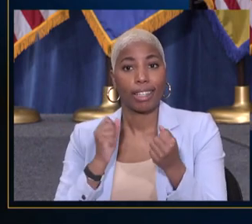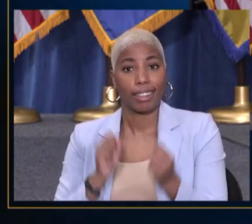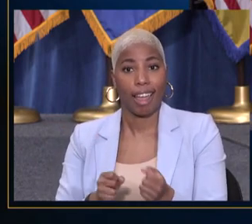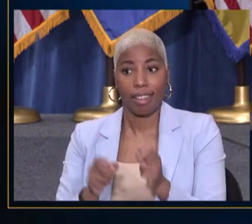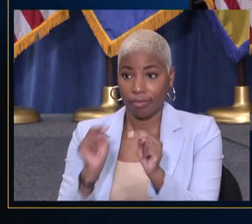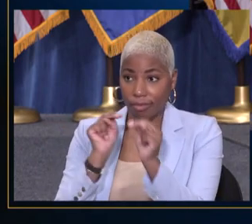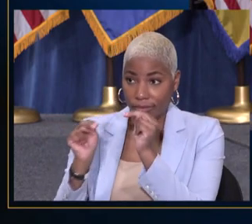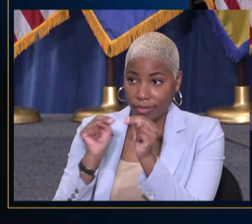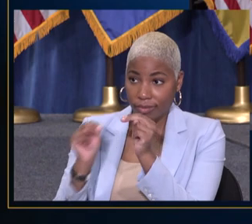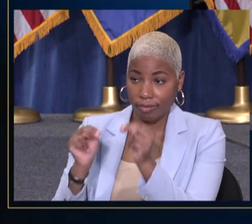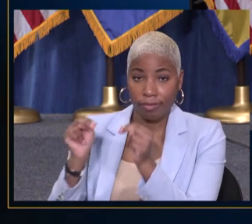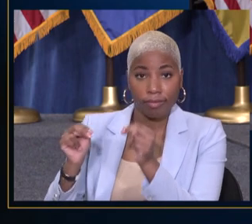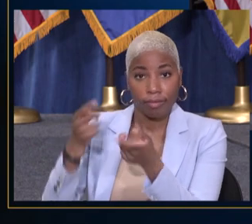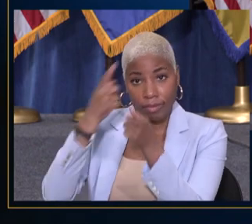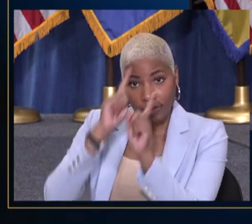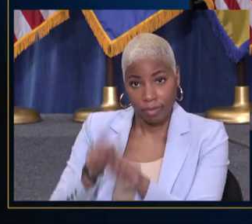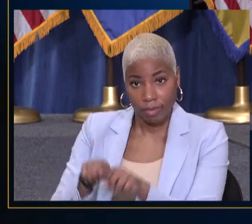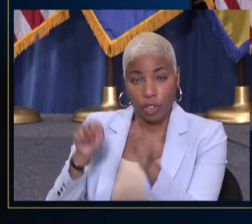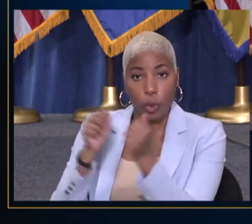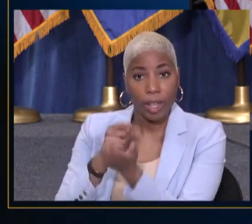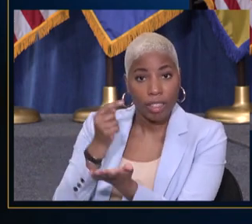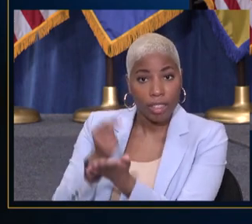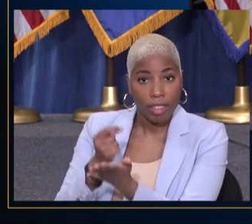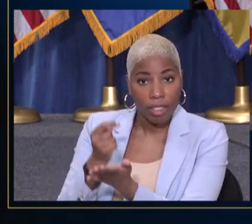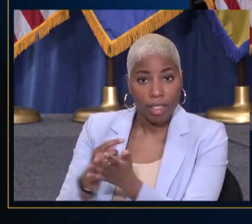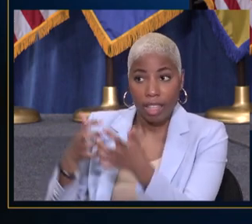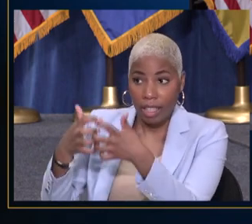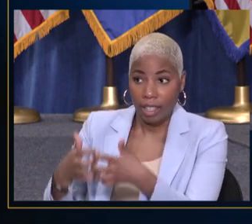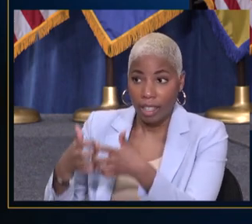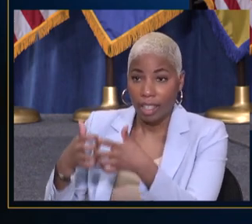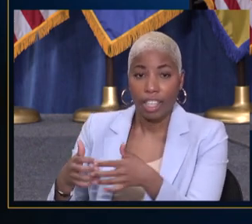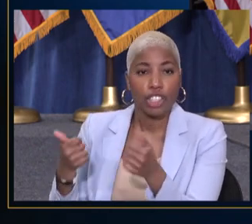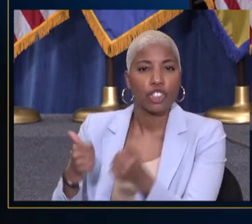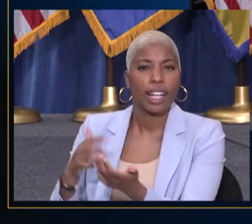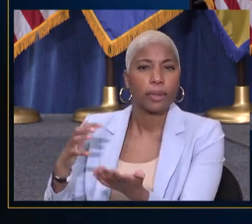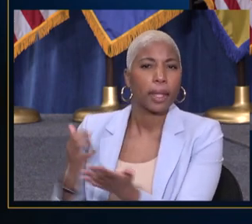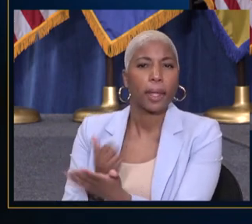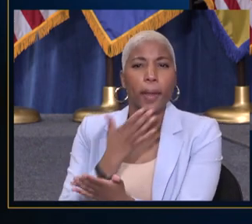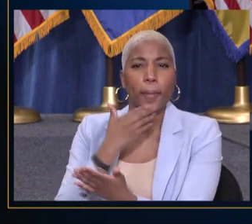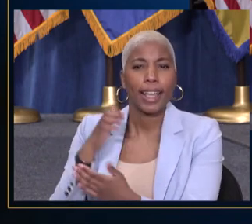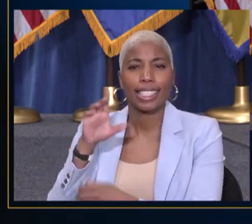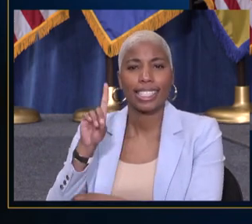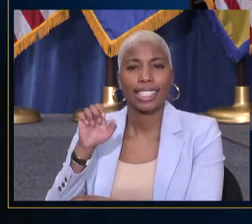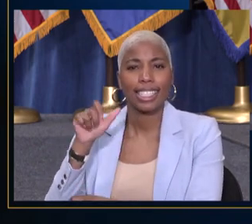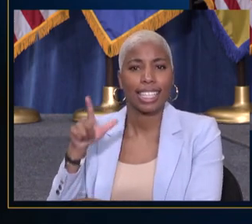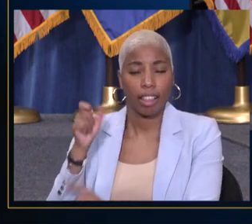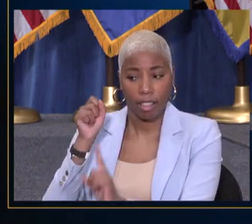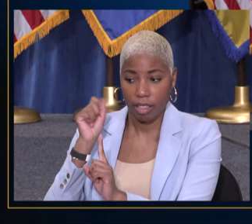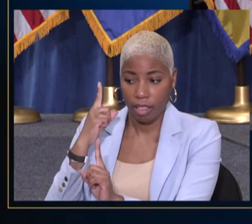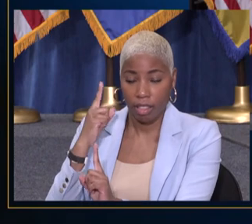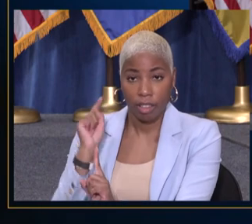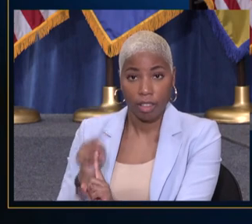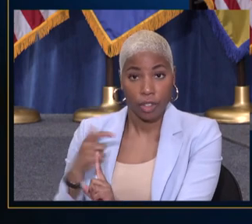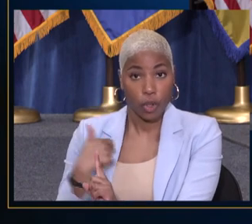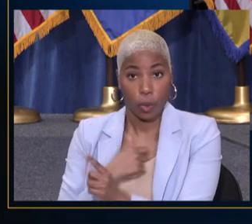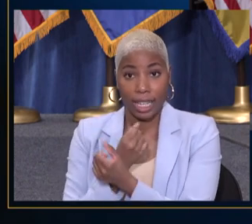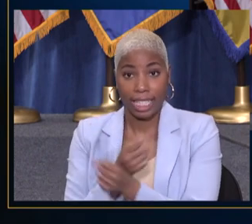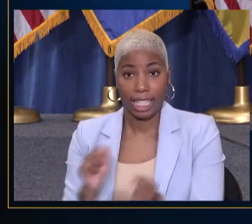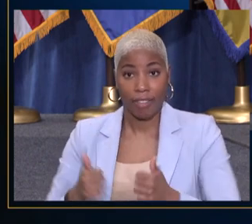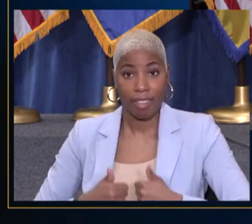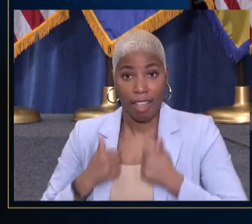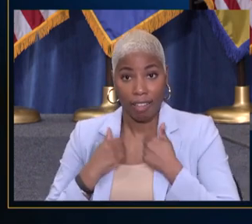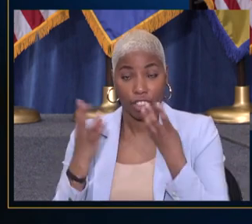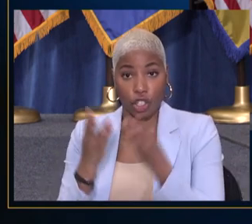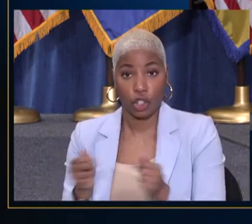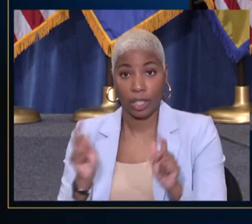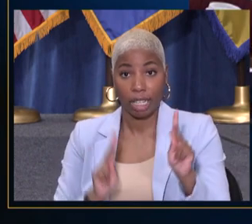with these manufacturers of these therapies and get the best deal we can. Because at the end of the day, not only are we saving lives and curing